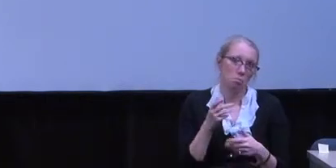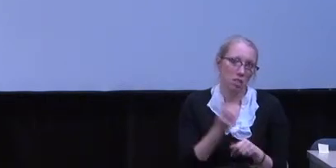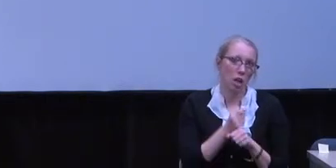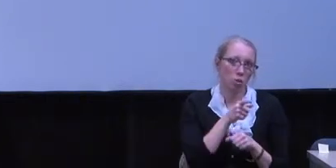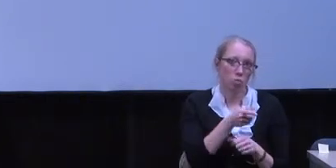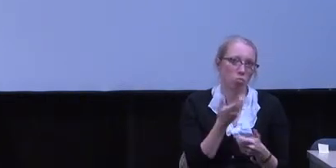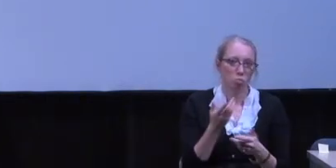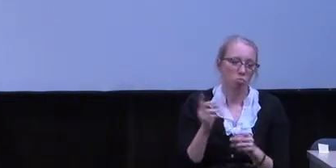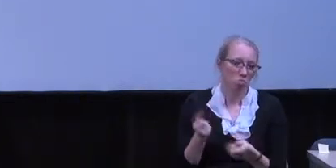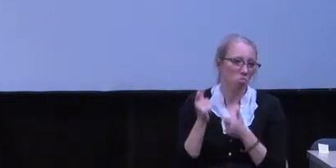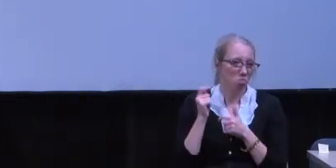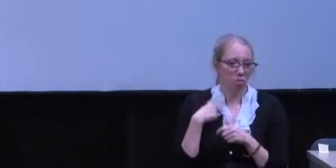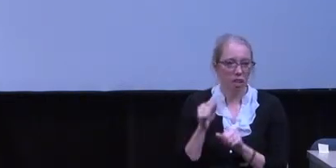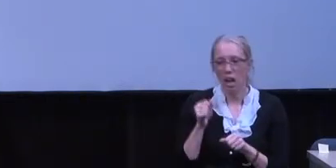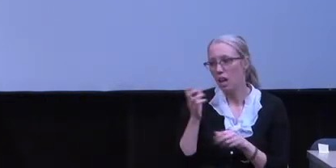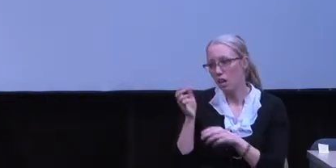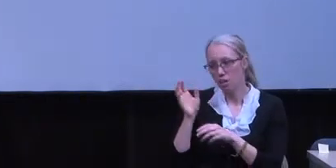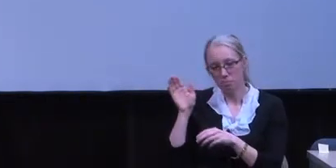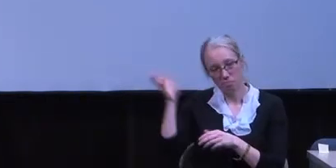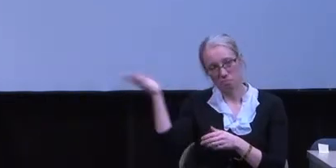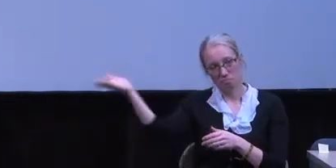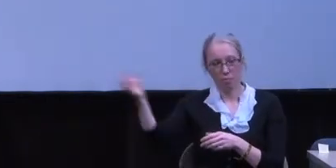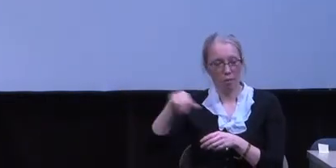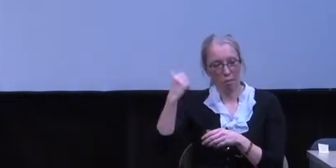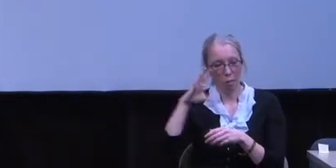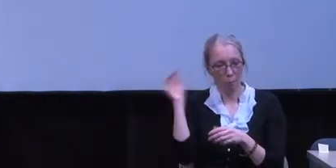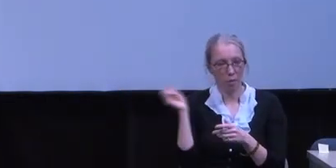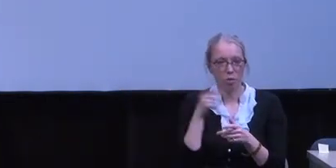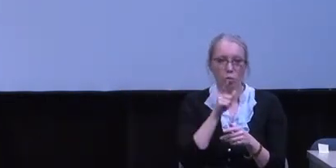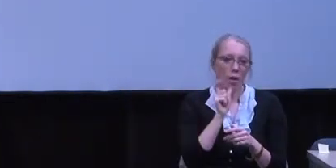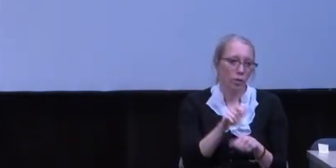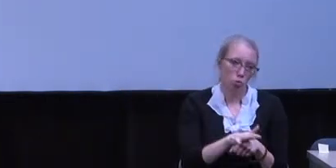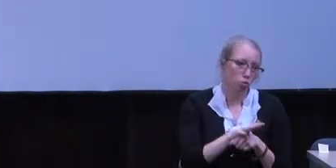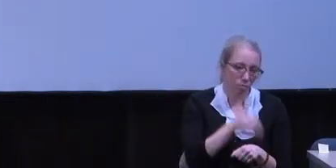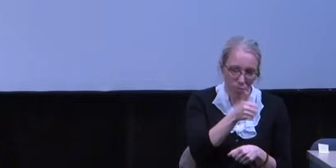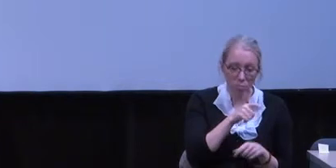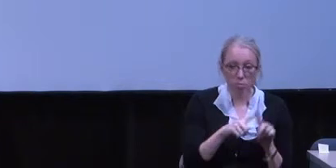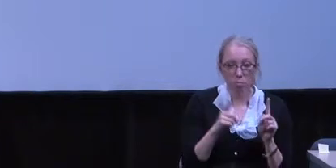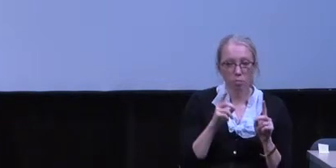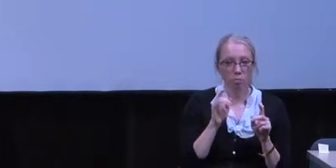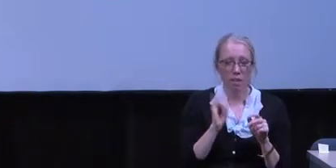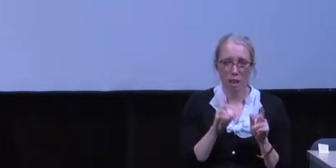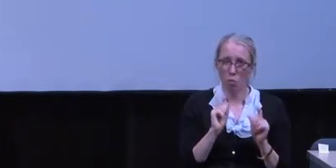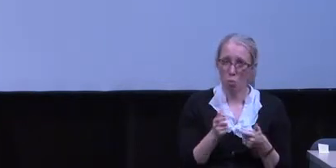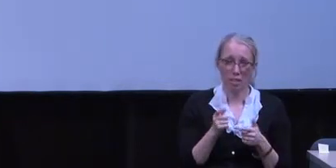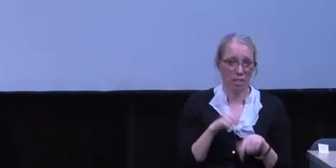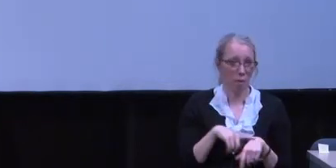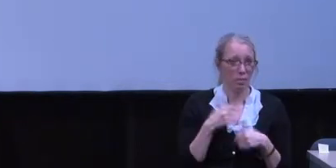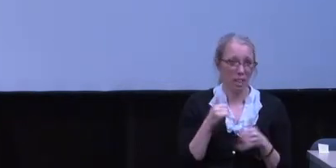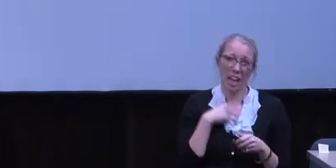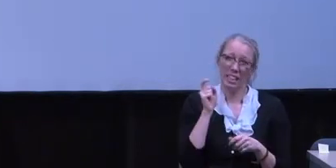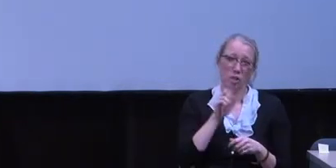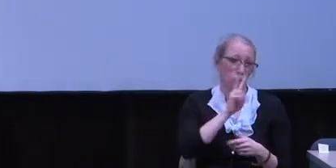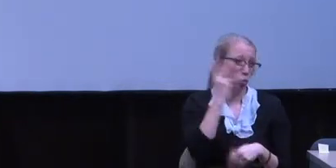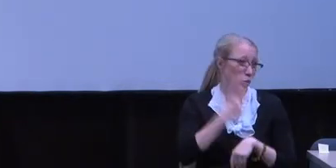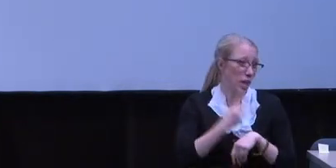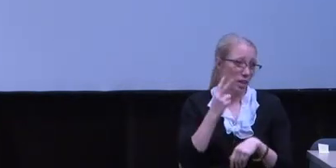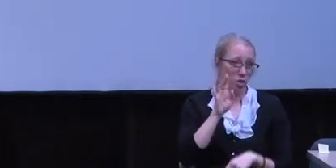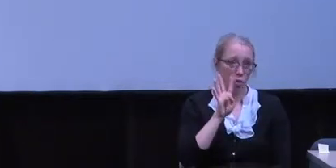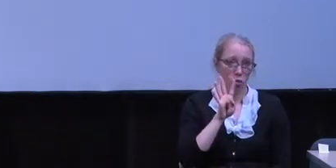for you, so you don't really have to stress about it. But even a quick turnaround, I need at least 48